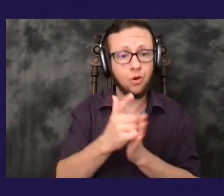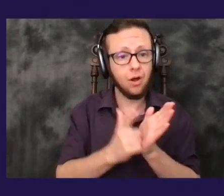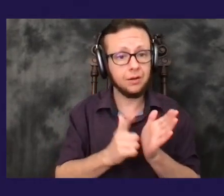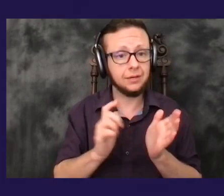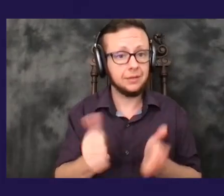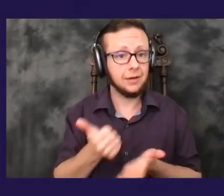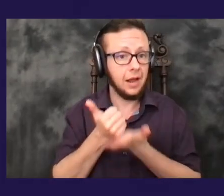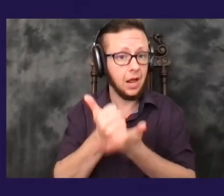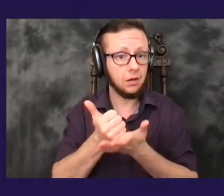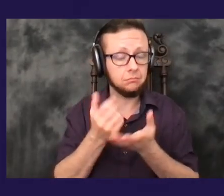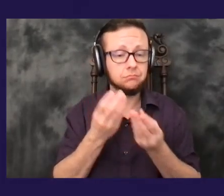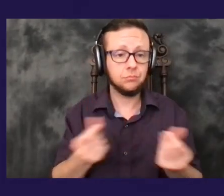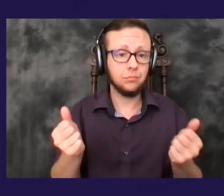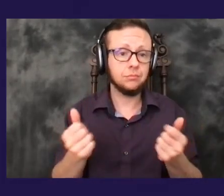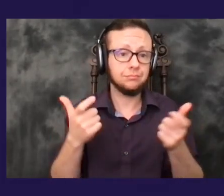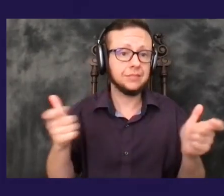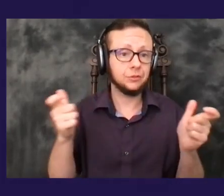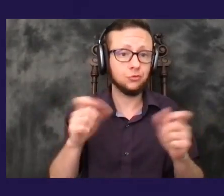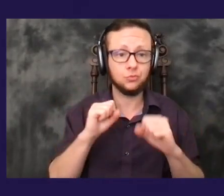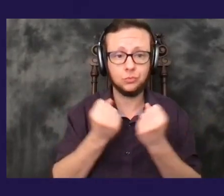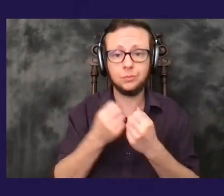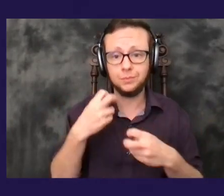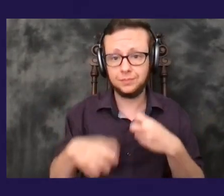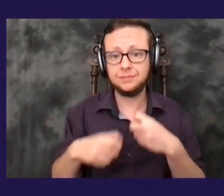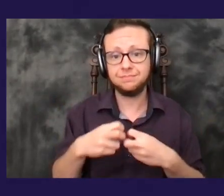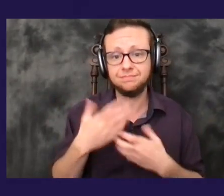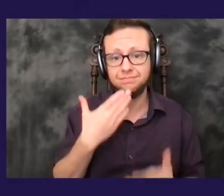problems? Thank you.